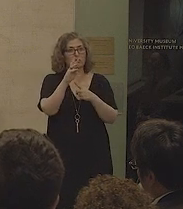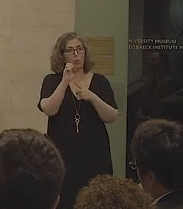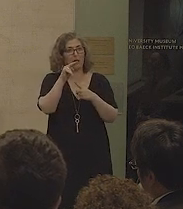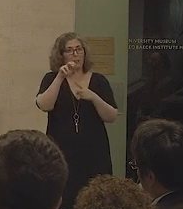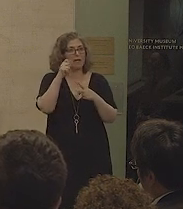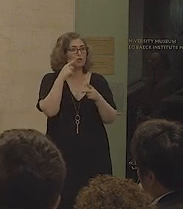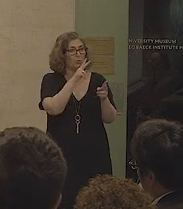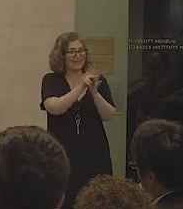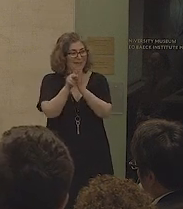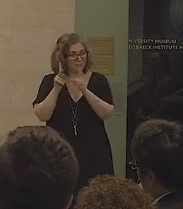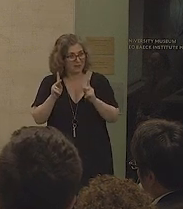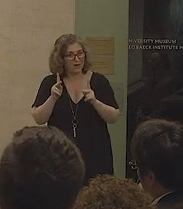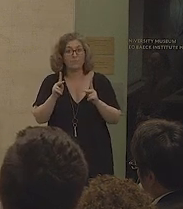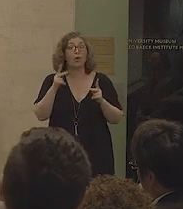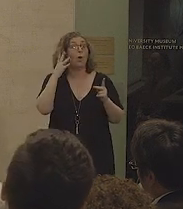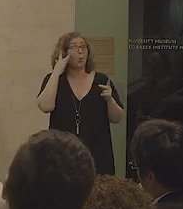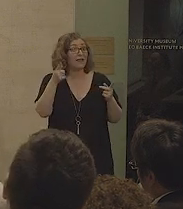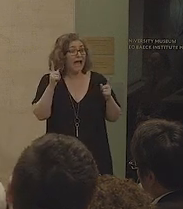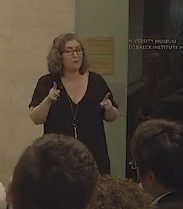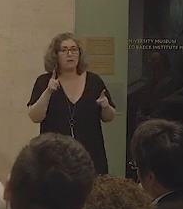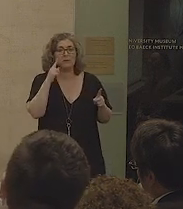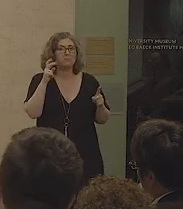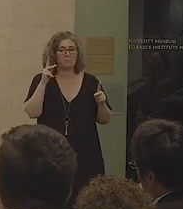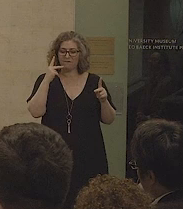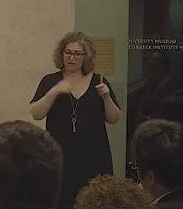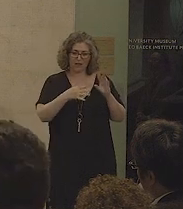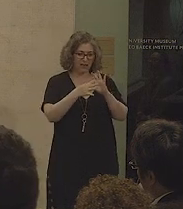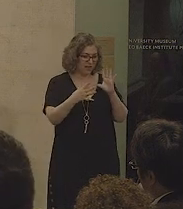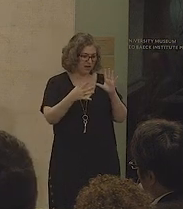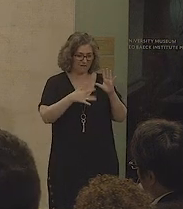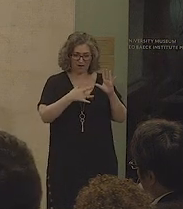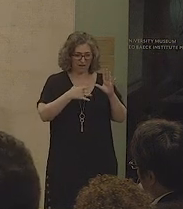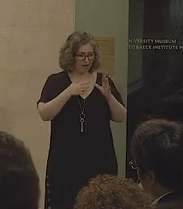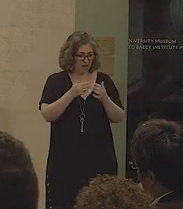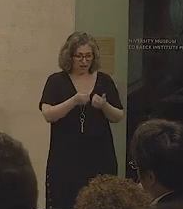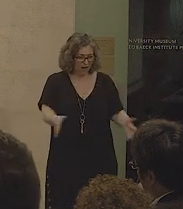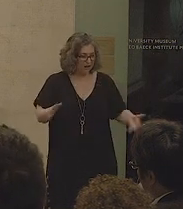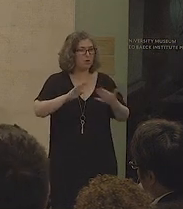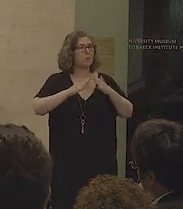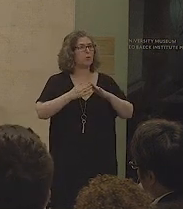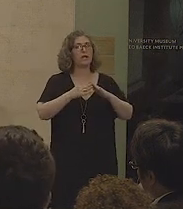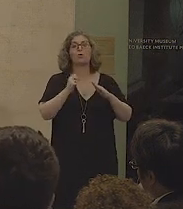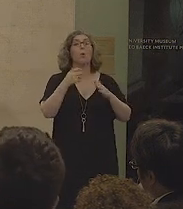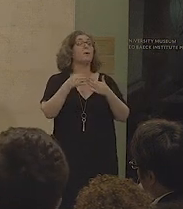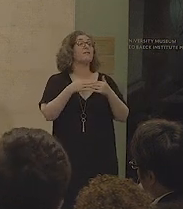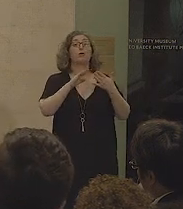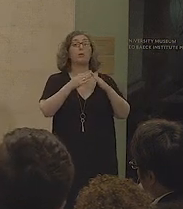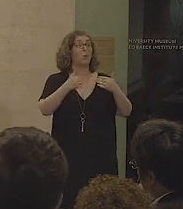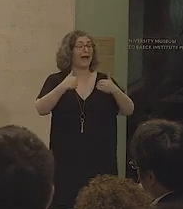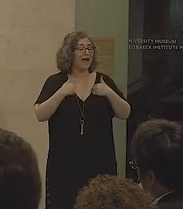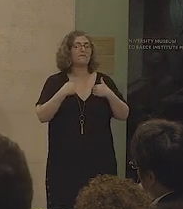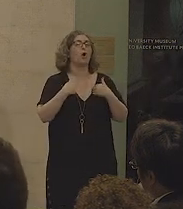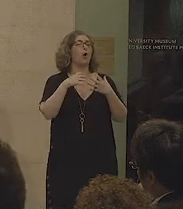a dislocation that a lot of people feel and a lack of community. And so whatever community you can find, hold on to it, be